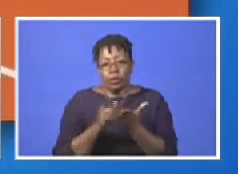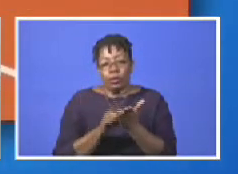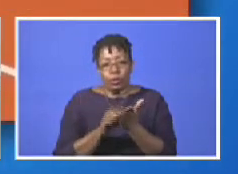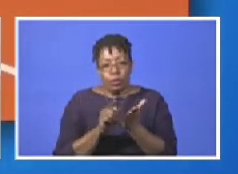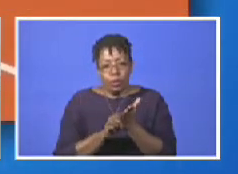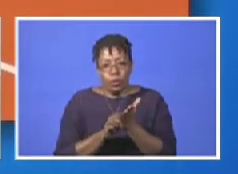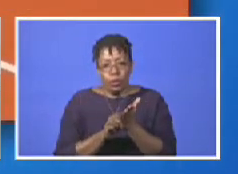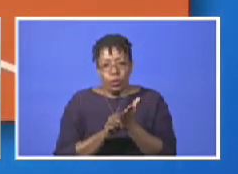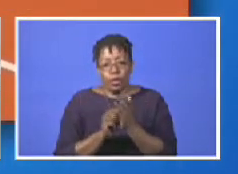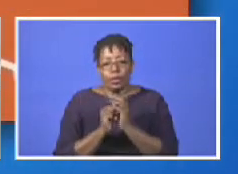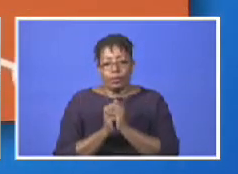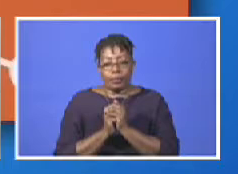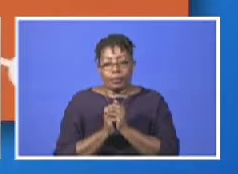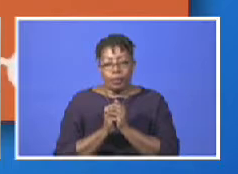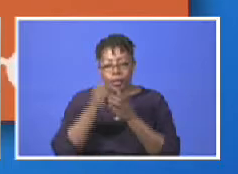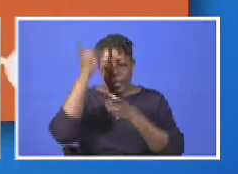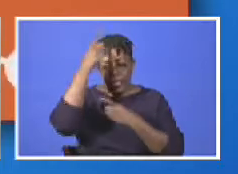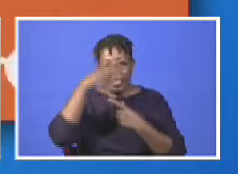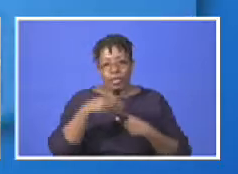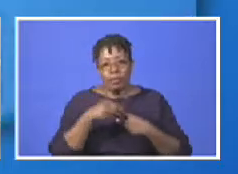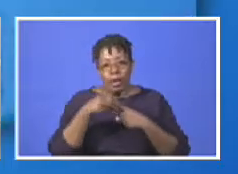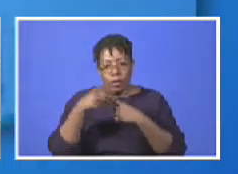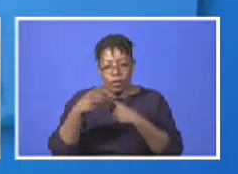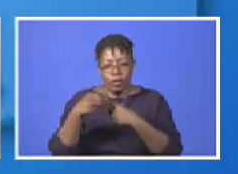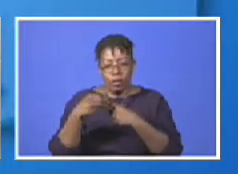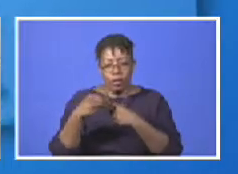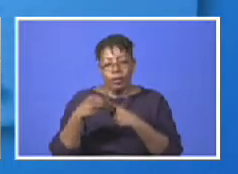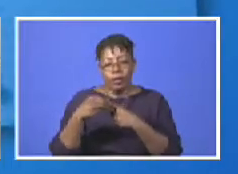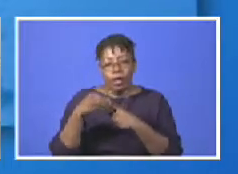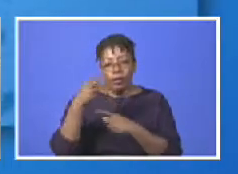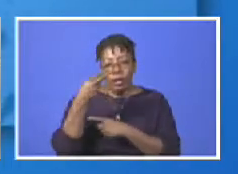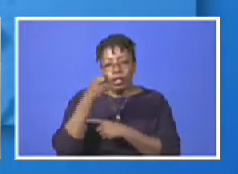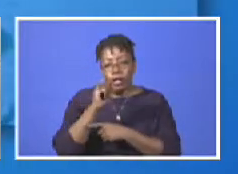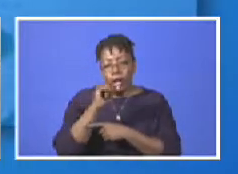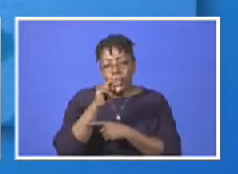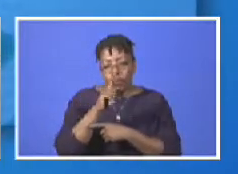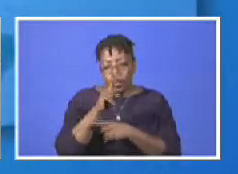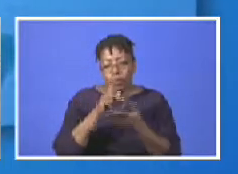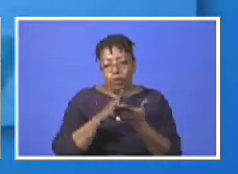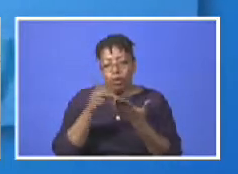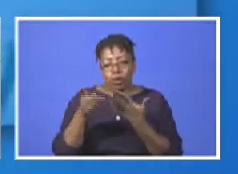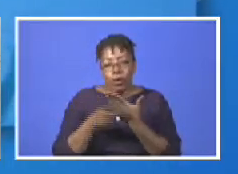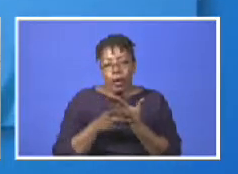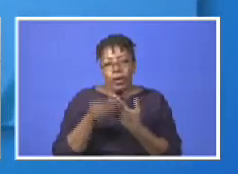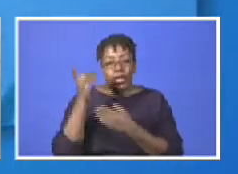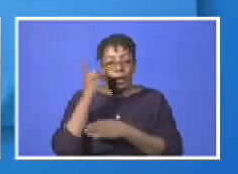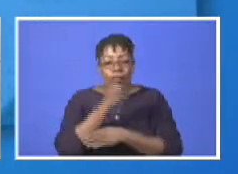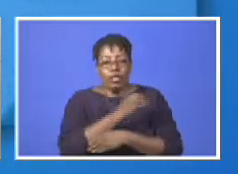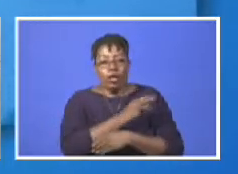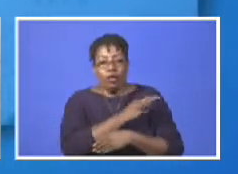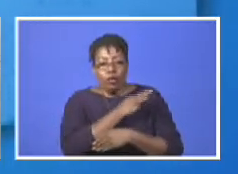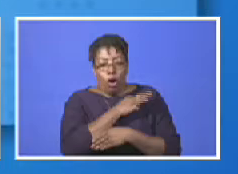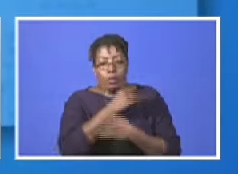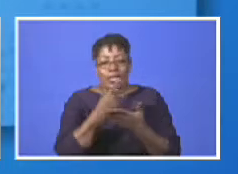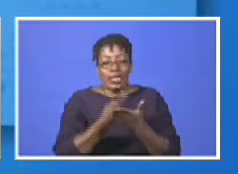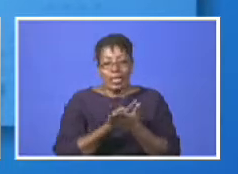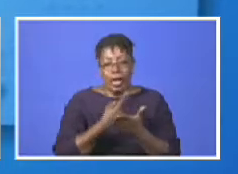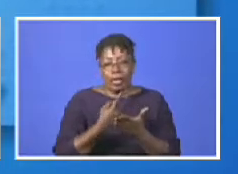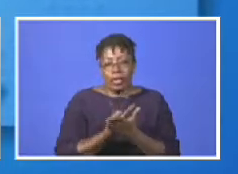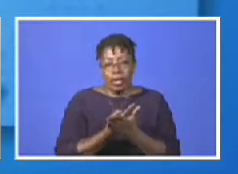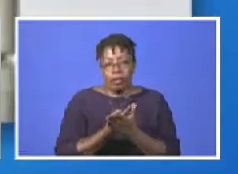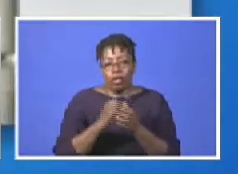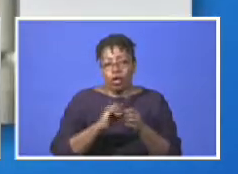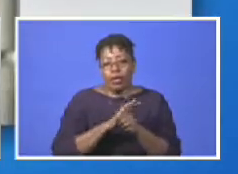officials. Infectious disease specialist and director of the National HIV/AIDS program, Dr. Nagia Forbes, discusses some of the latest